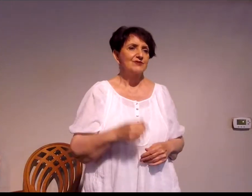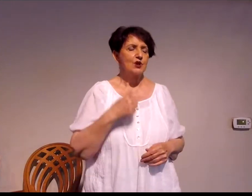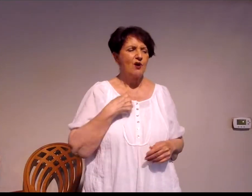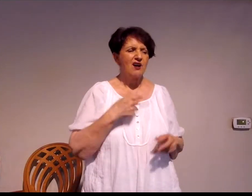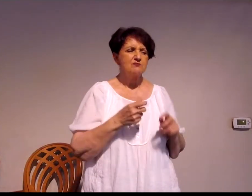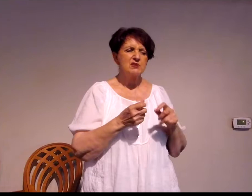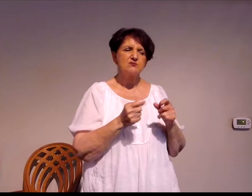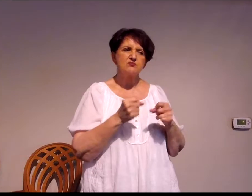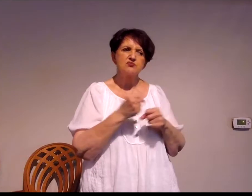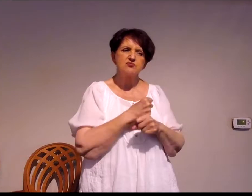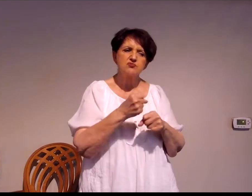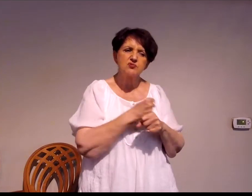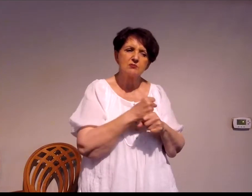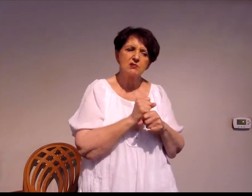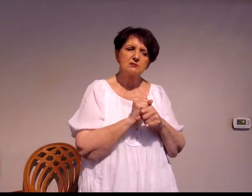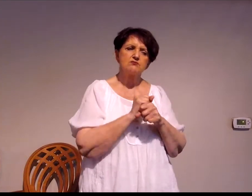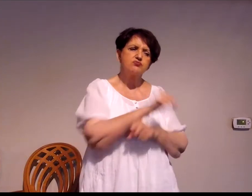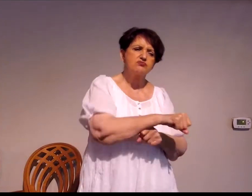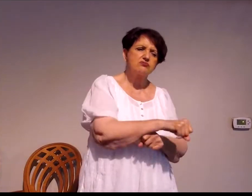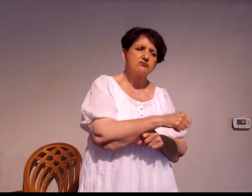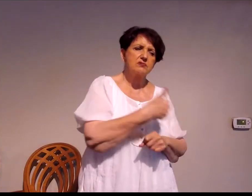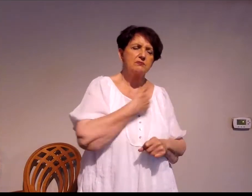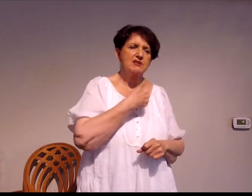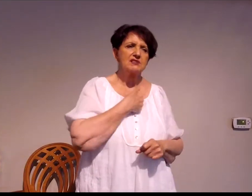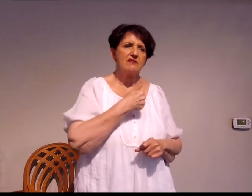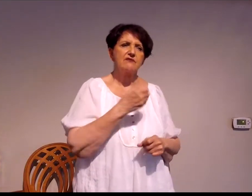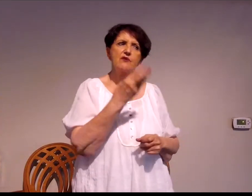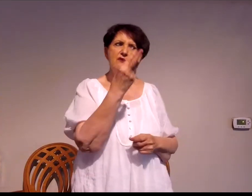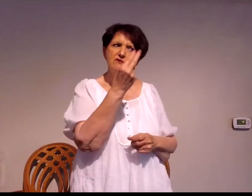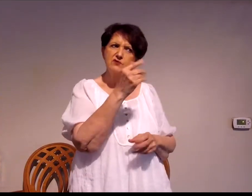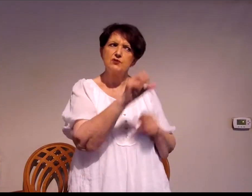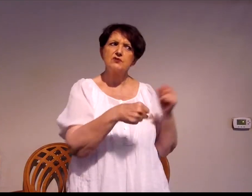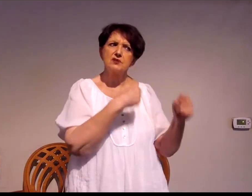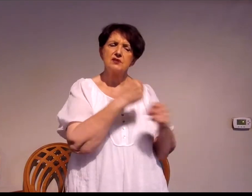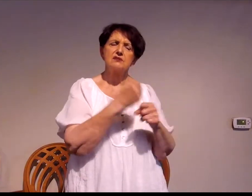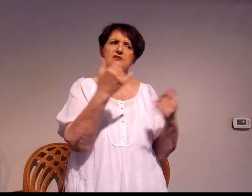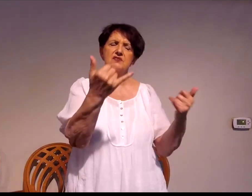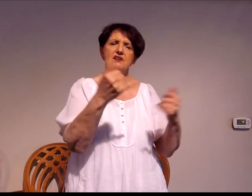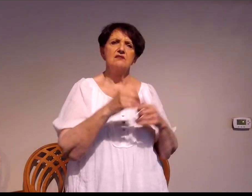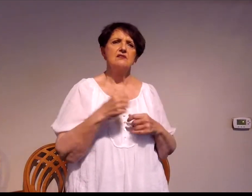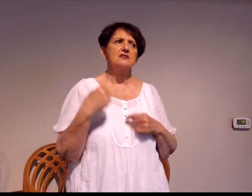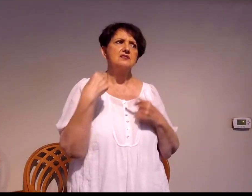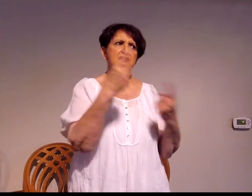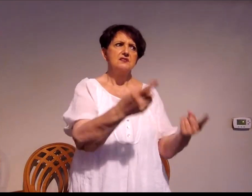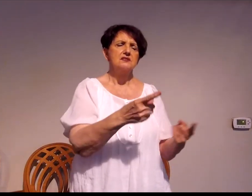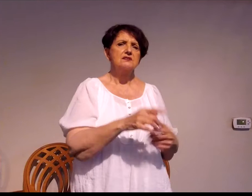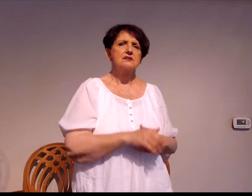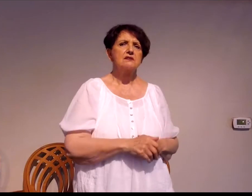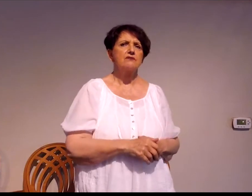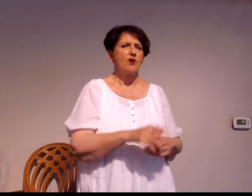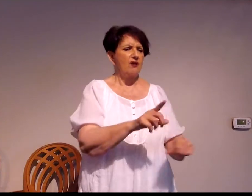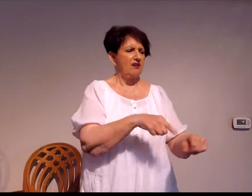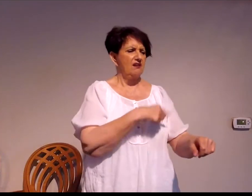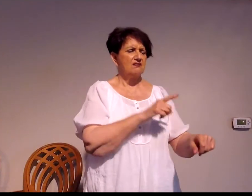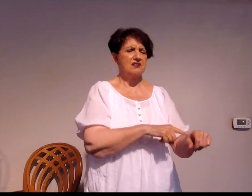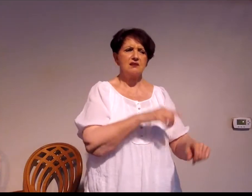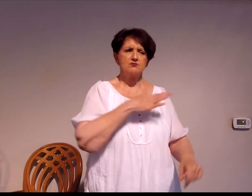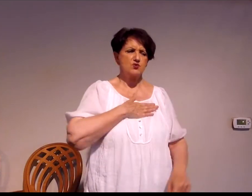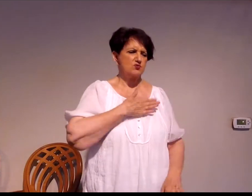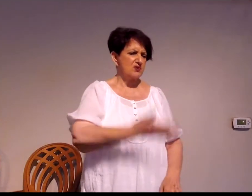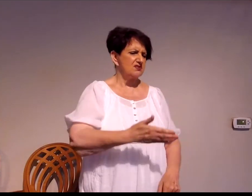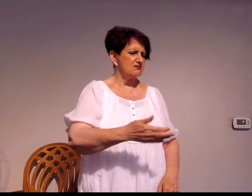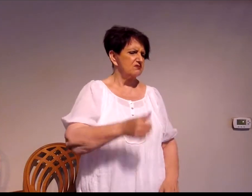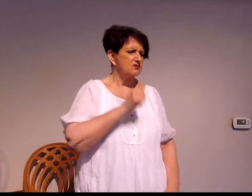rumbling with myself for several years now about this, and I have to admit, for a long time, I wasn't willing to do